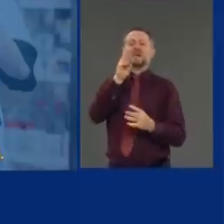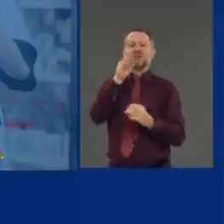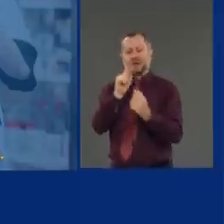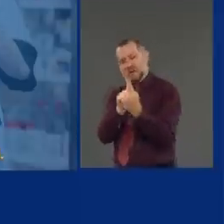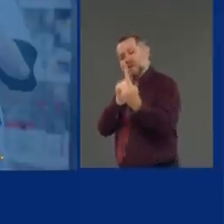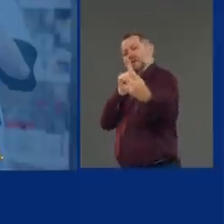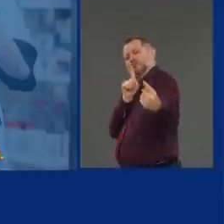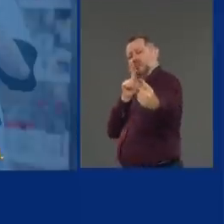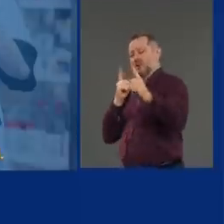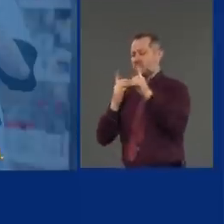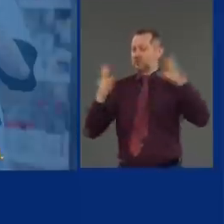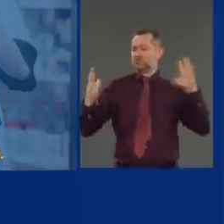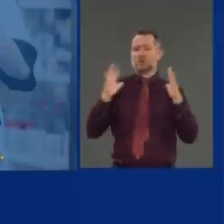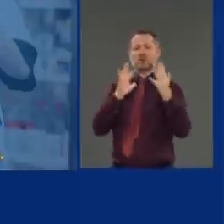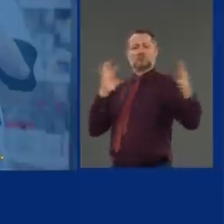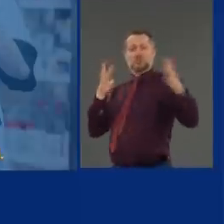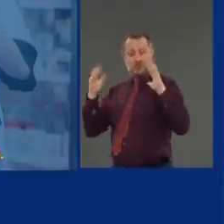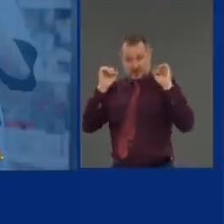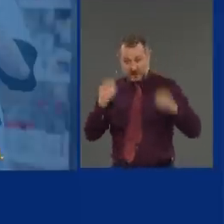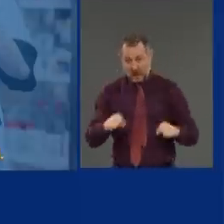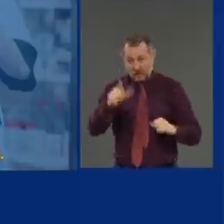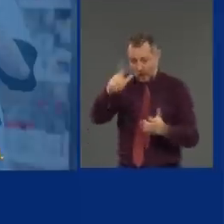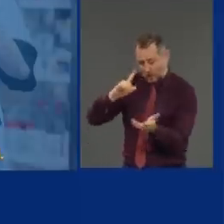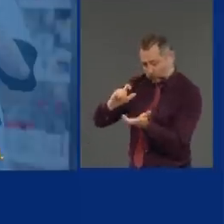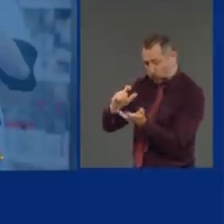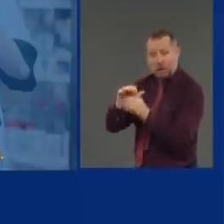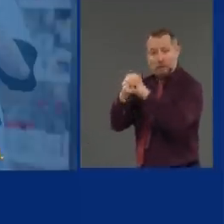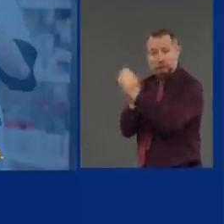use hand sanitizer? Can they stay away from large